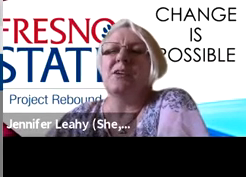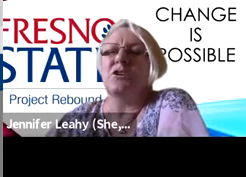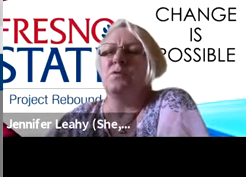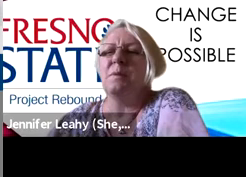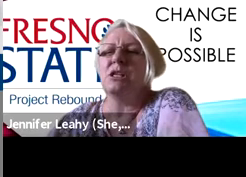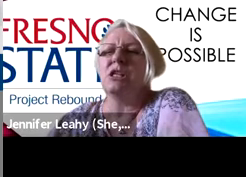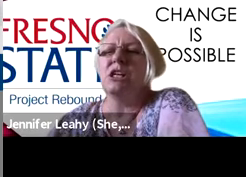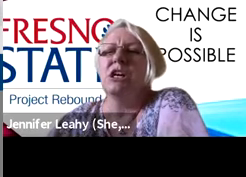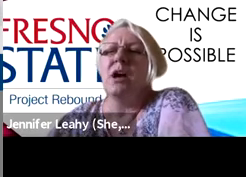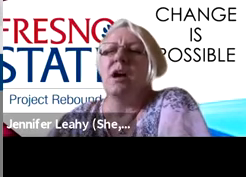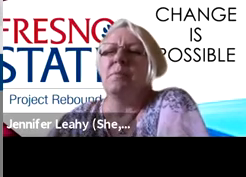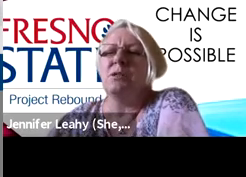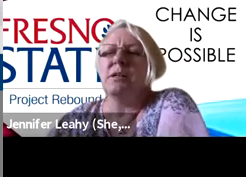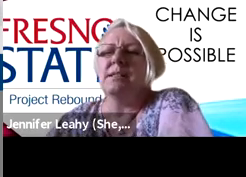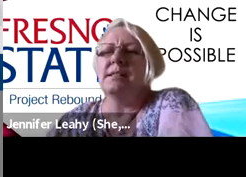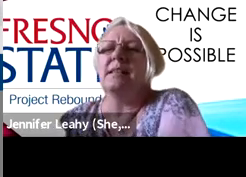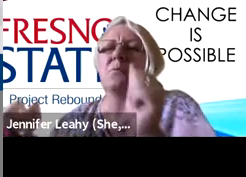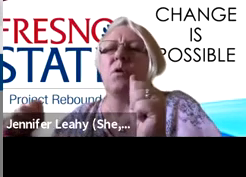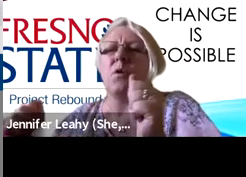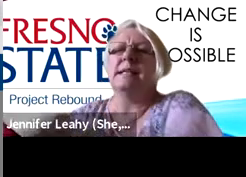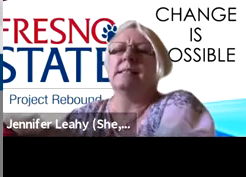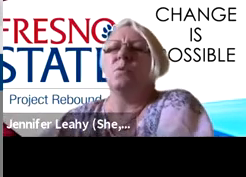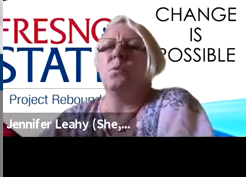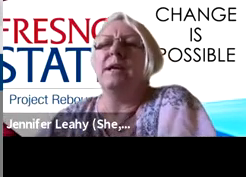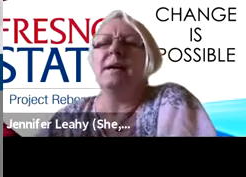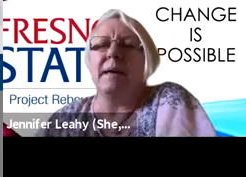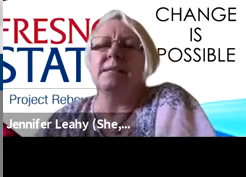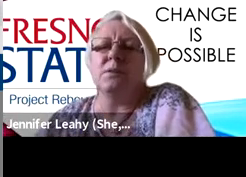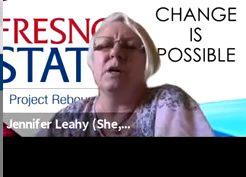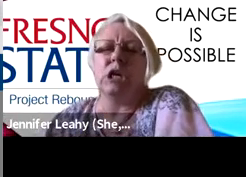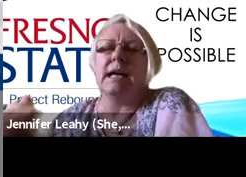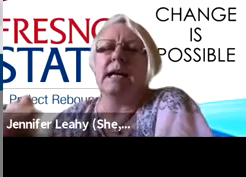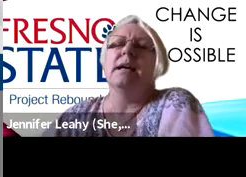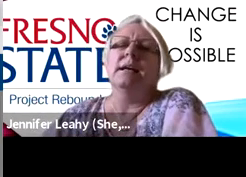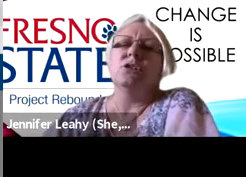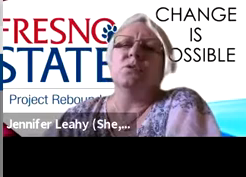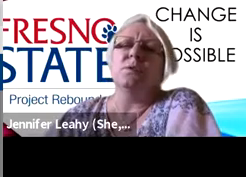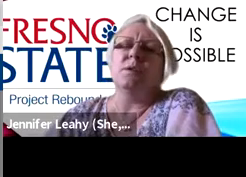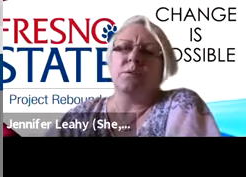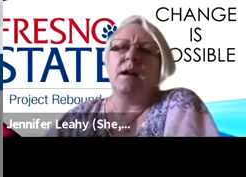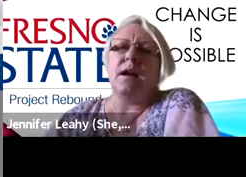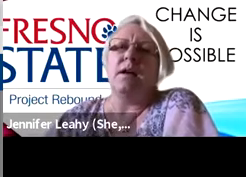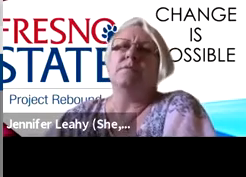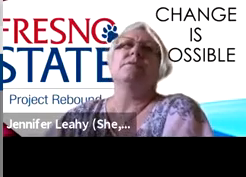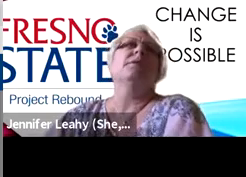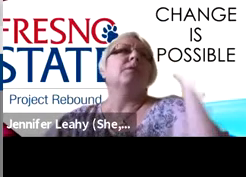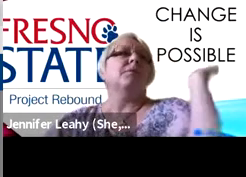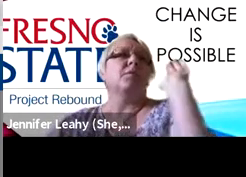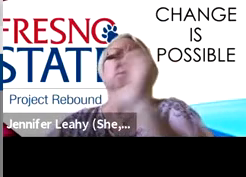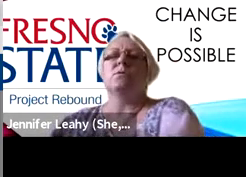one is our goofy picture. But the sign that we're holding is that we commit, we agree to get rid